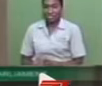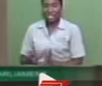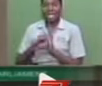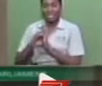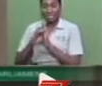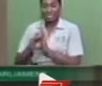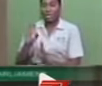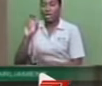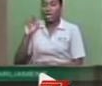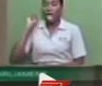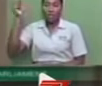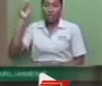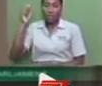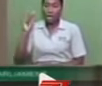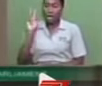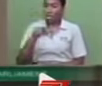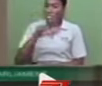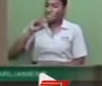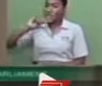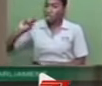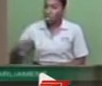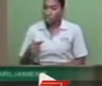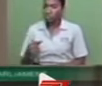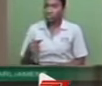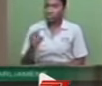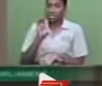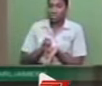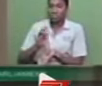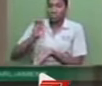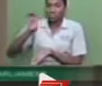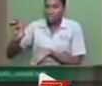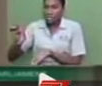33,606. They got an allocation of